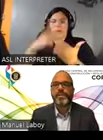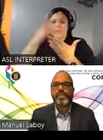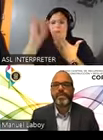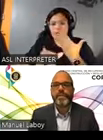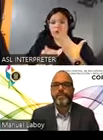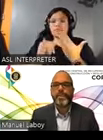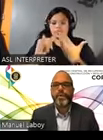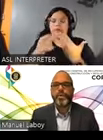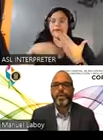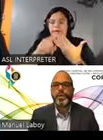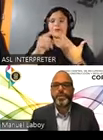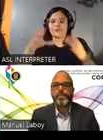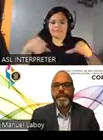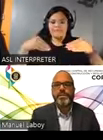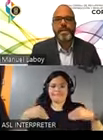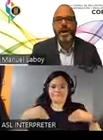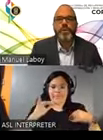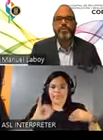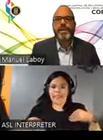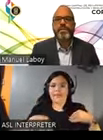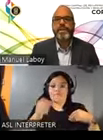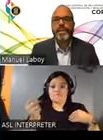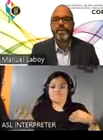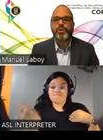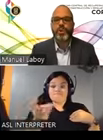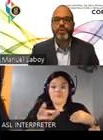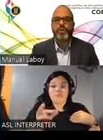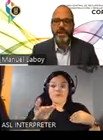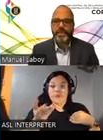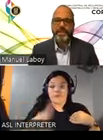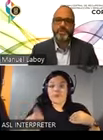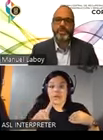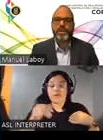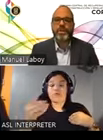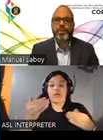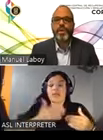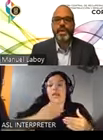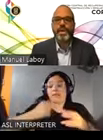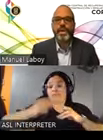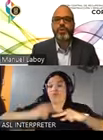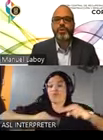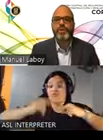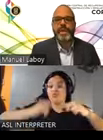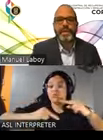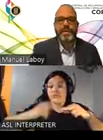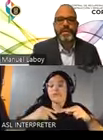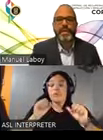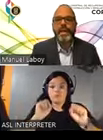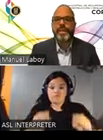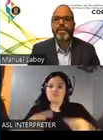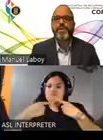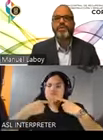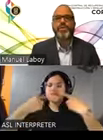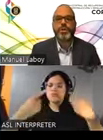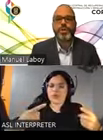approved by FEMA, which many of them are already in construction phase. So we can arguably say that